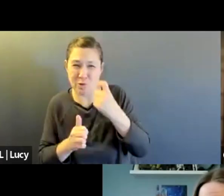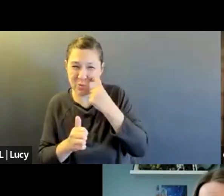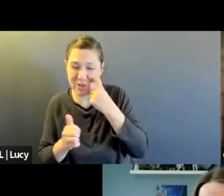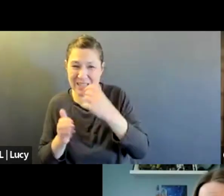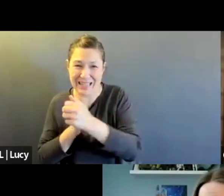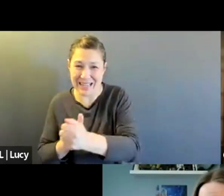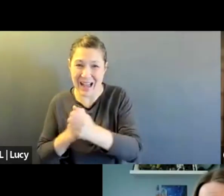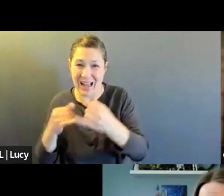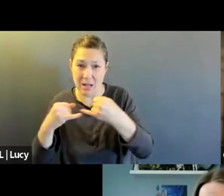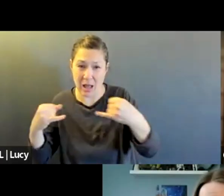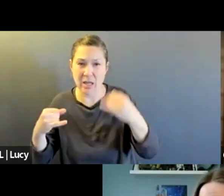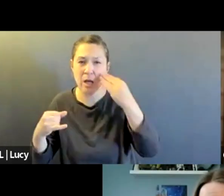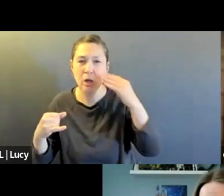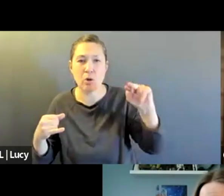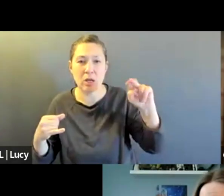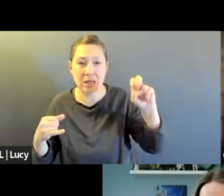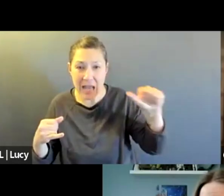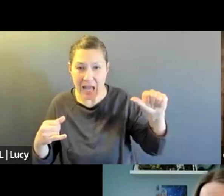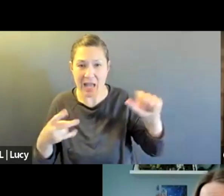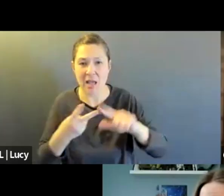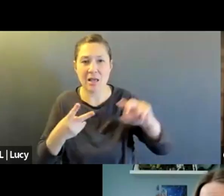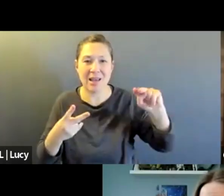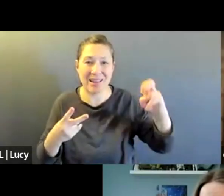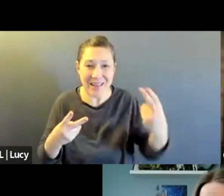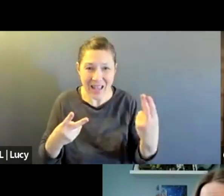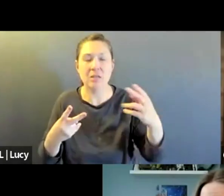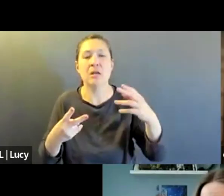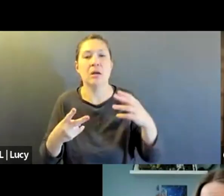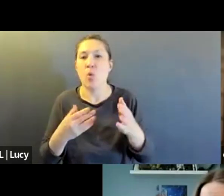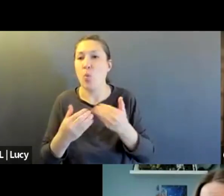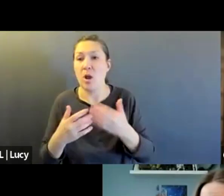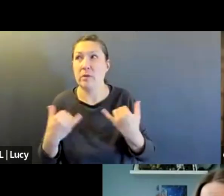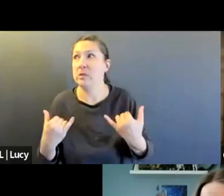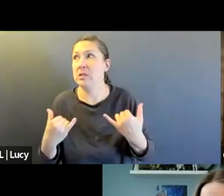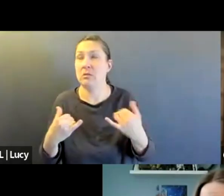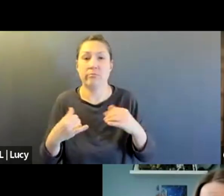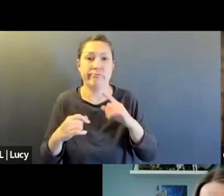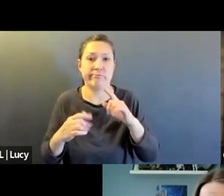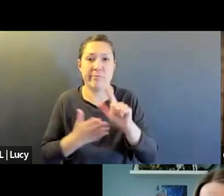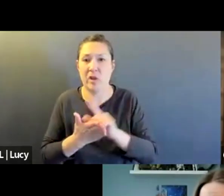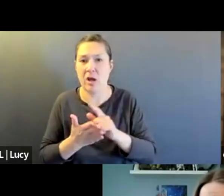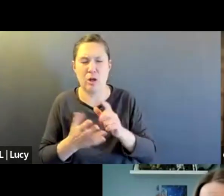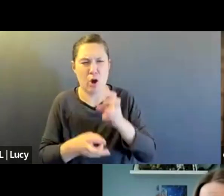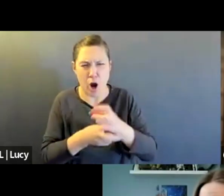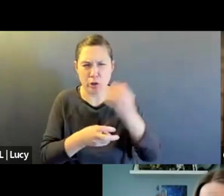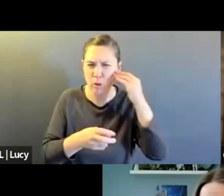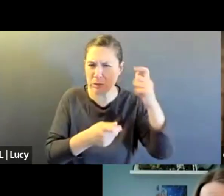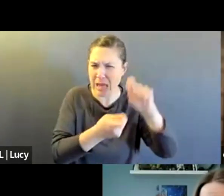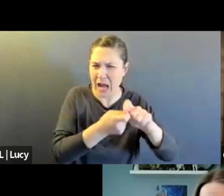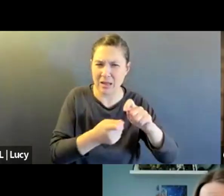with NEA and others, because of the existing laws, it's really hard to kind of keep track of that. So I